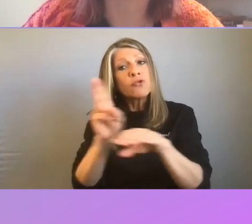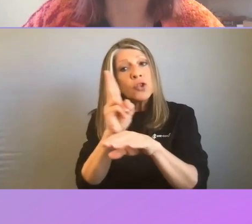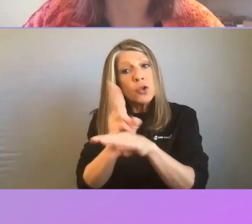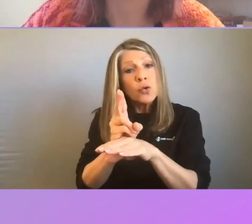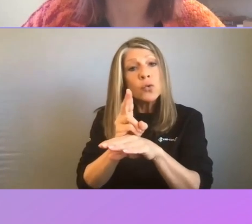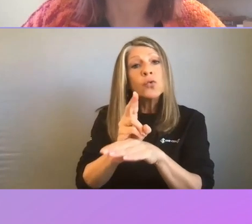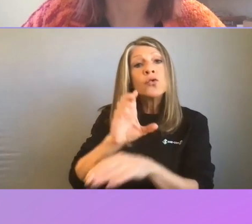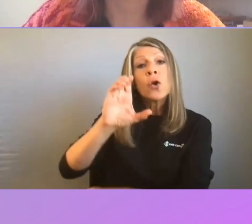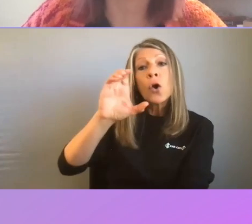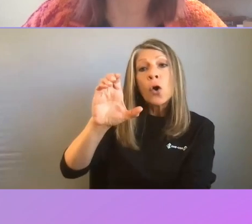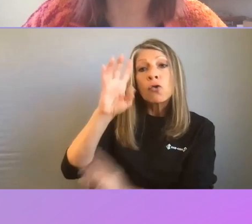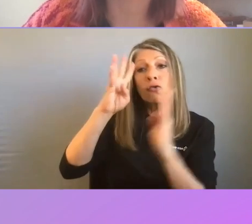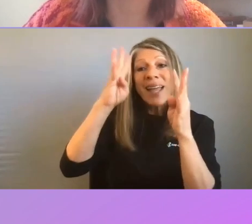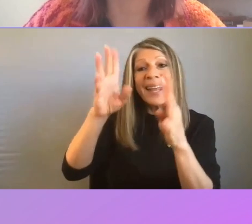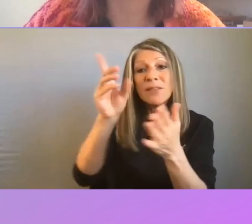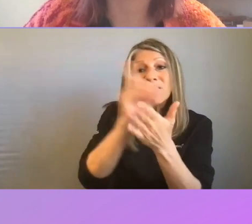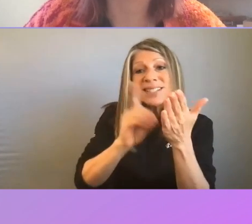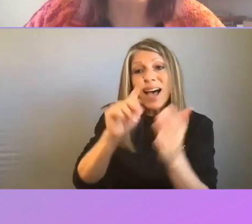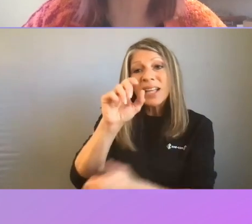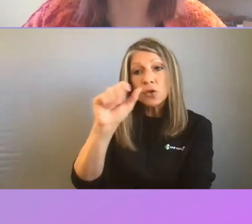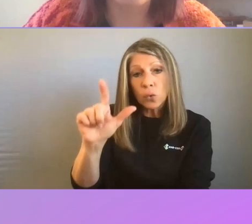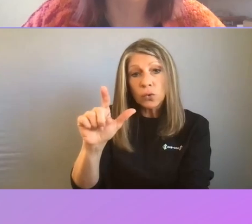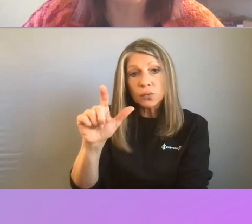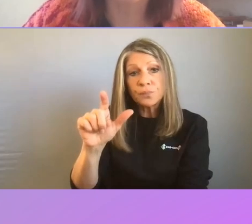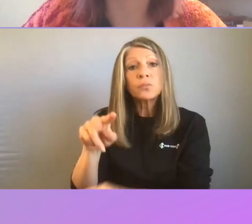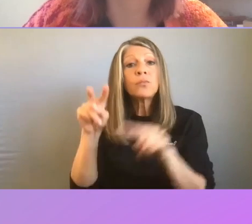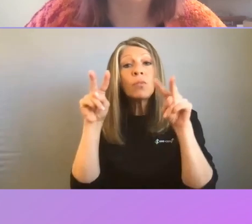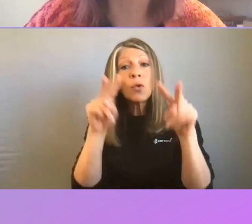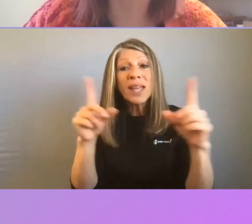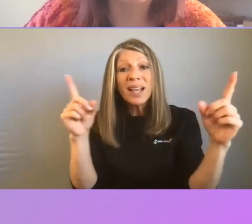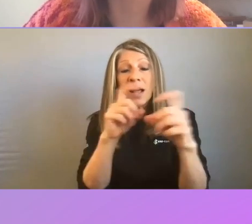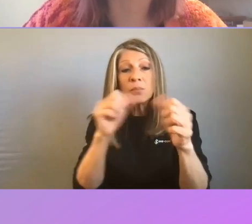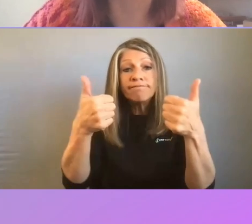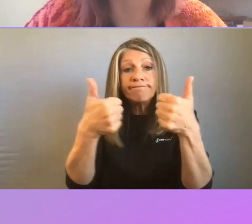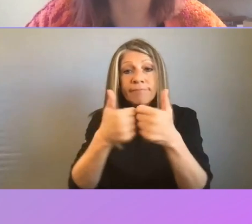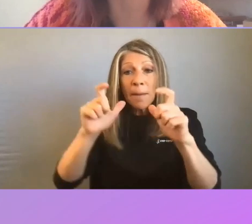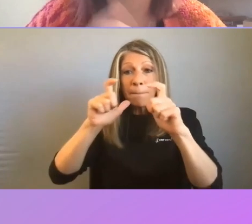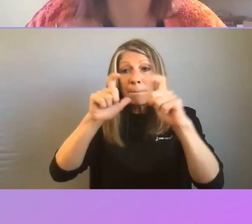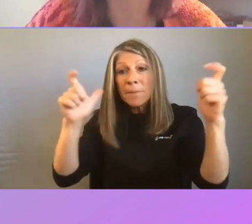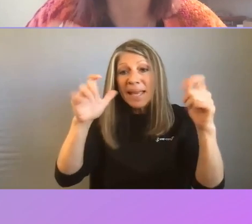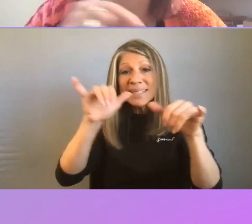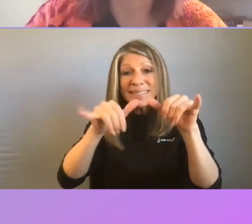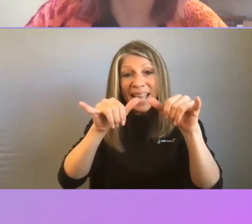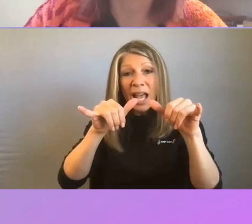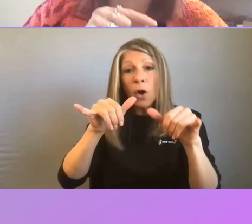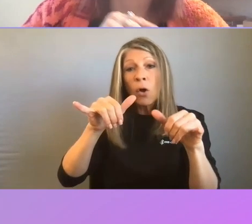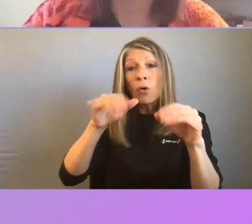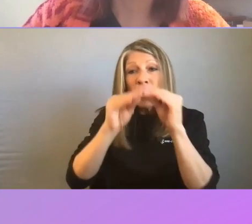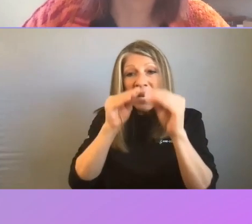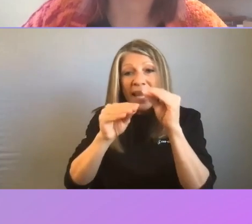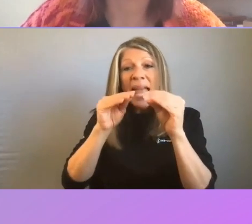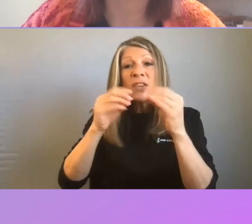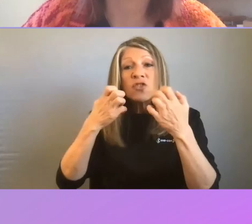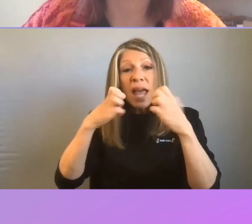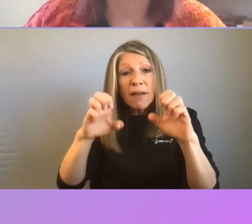design tools. We're looking at the complex challenge about large-scale remediation efforts around